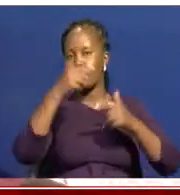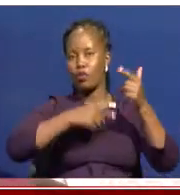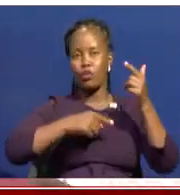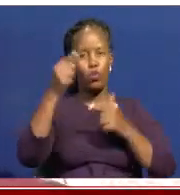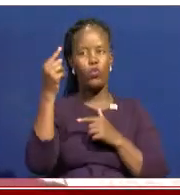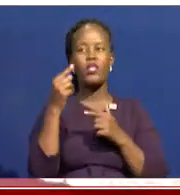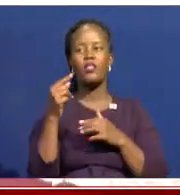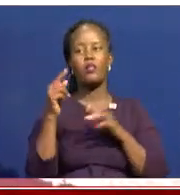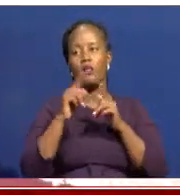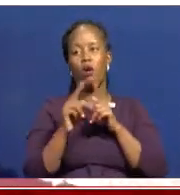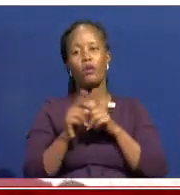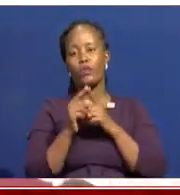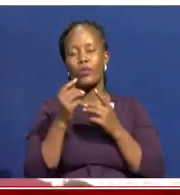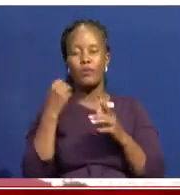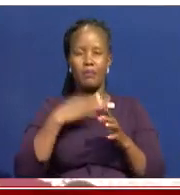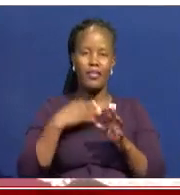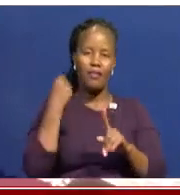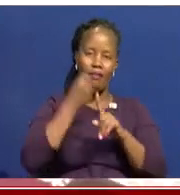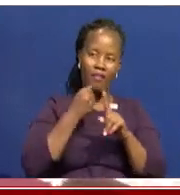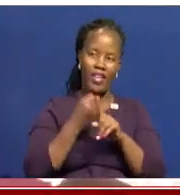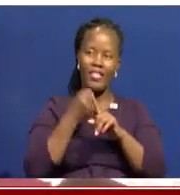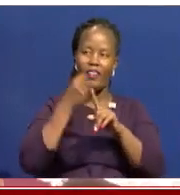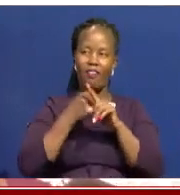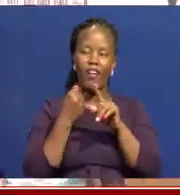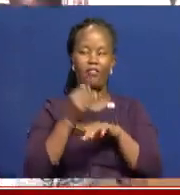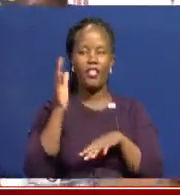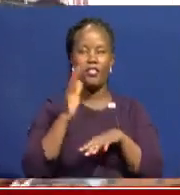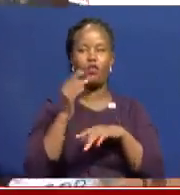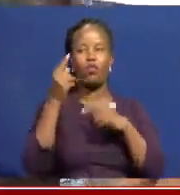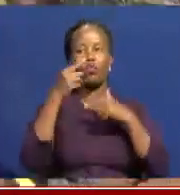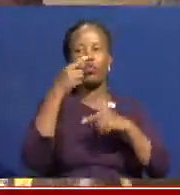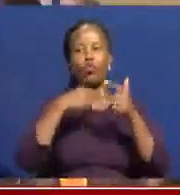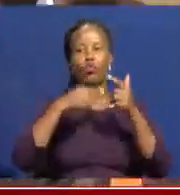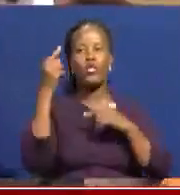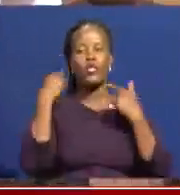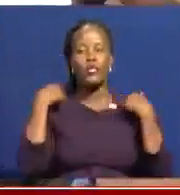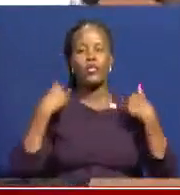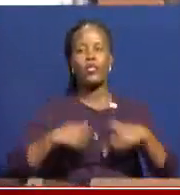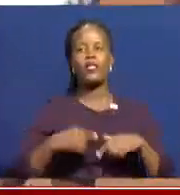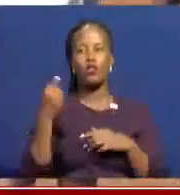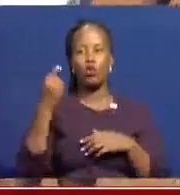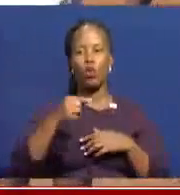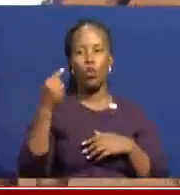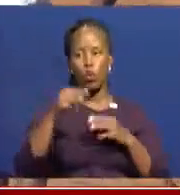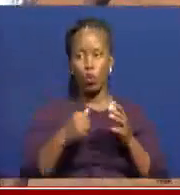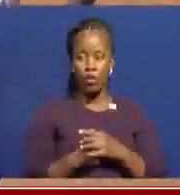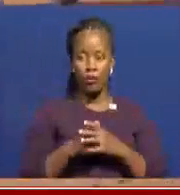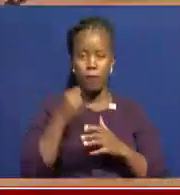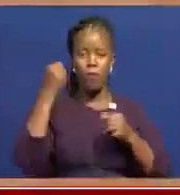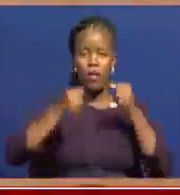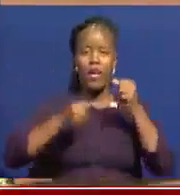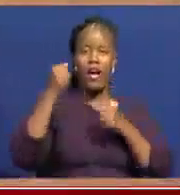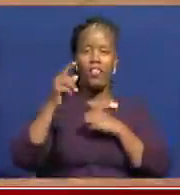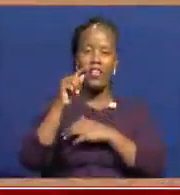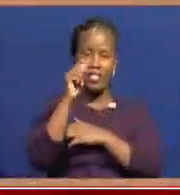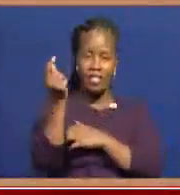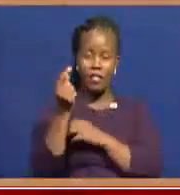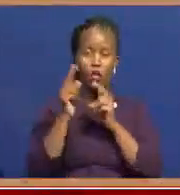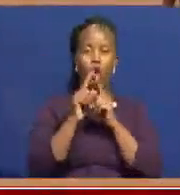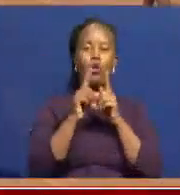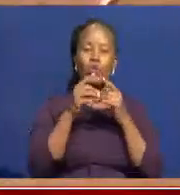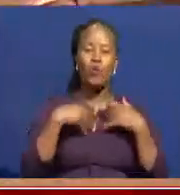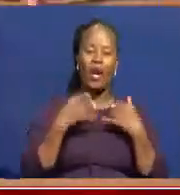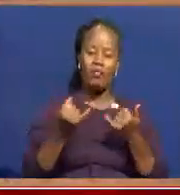Pengine naenda kung'ang'ana nilete gold. Athletics Kenya will also conduct national trials on 9th of next